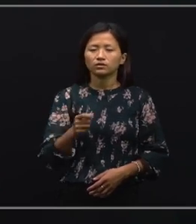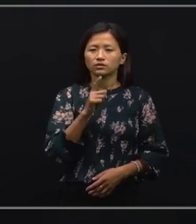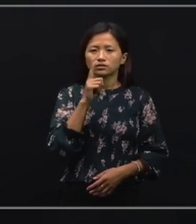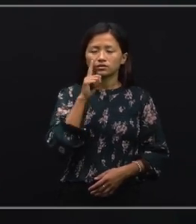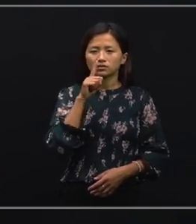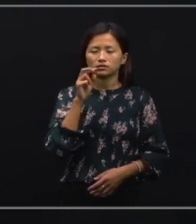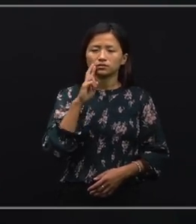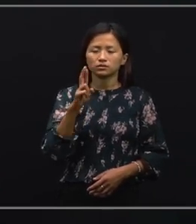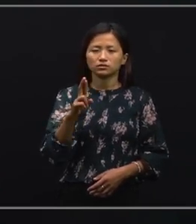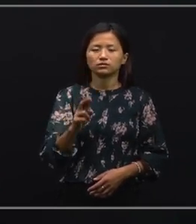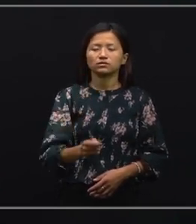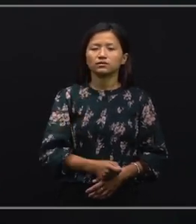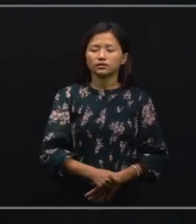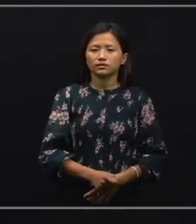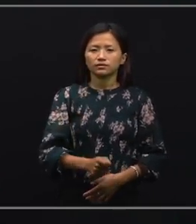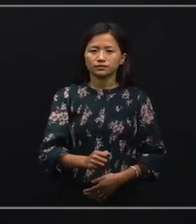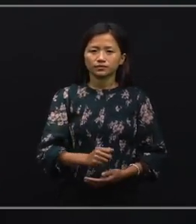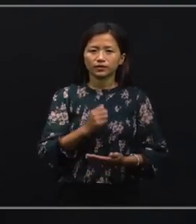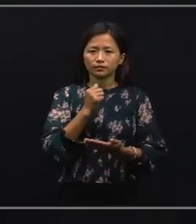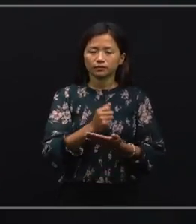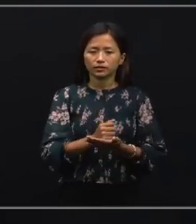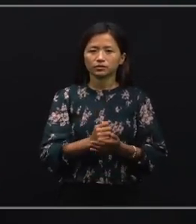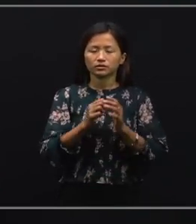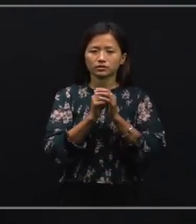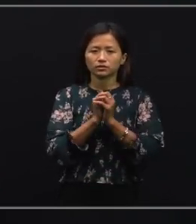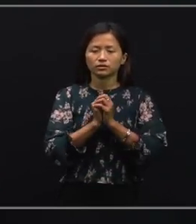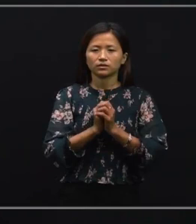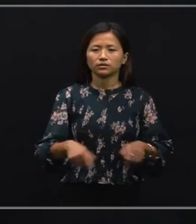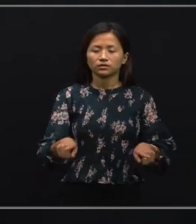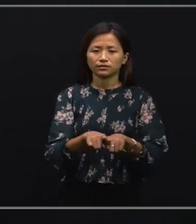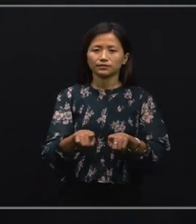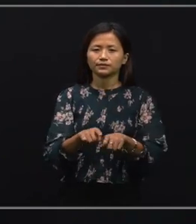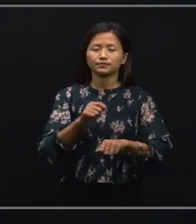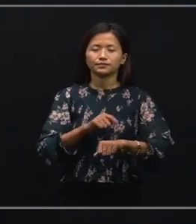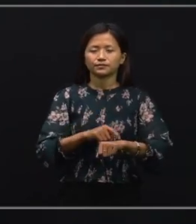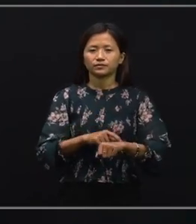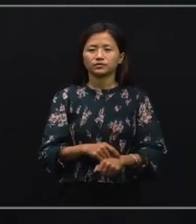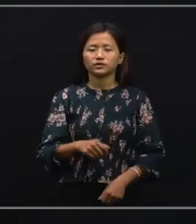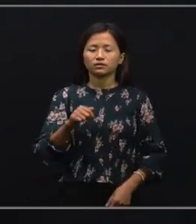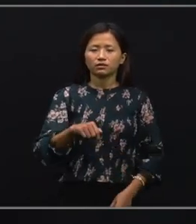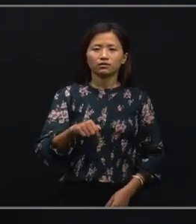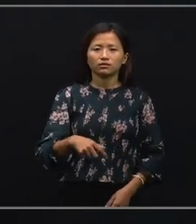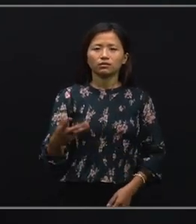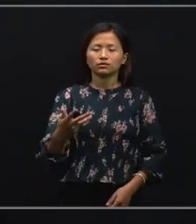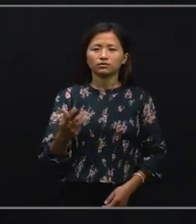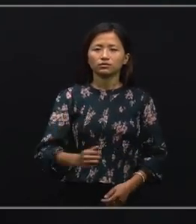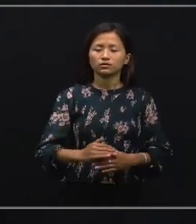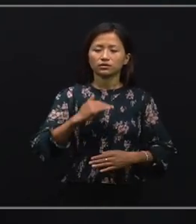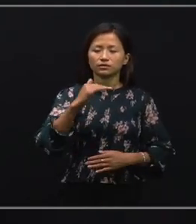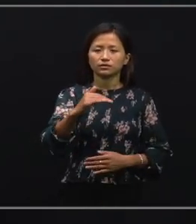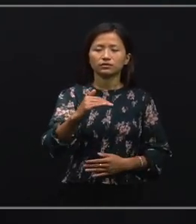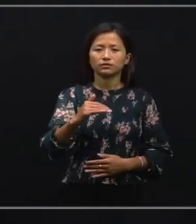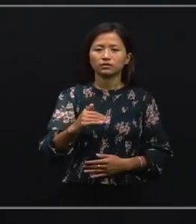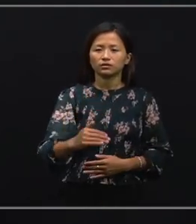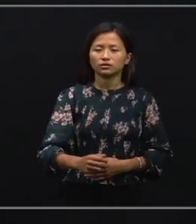she said, and this might have shocked and pleased the boatman at the same time. And here, when they have just